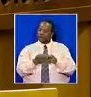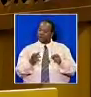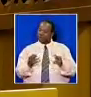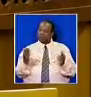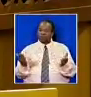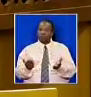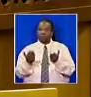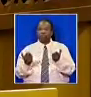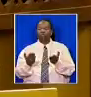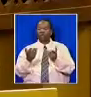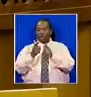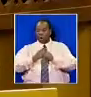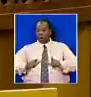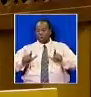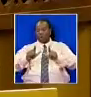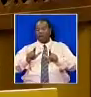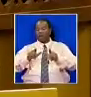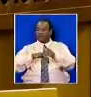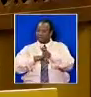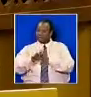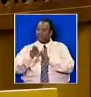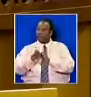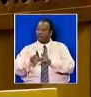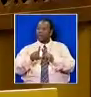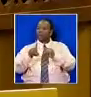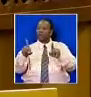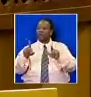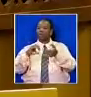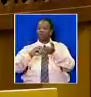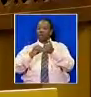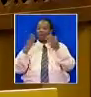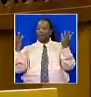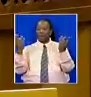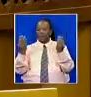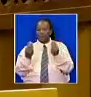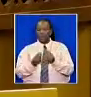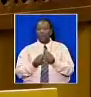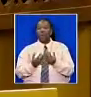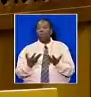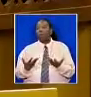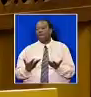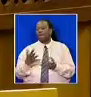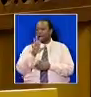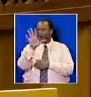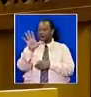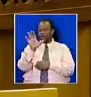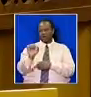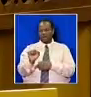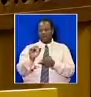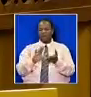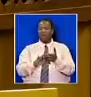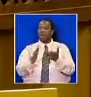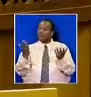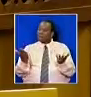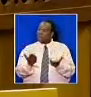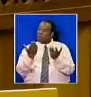local economic development with a view of eradicating poverty in Africa, to promote the core values and principles